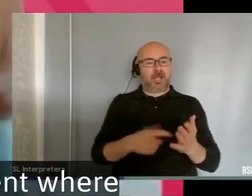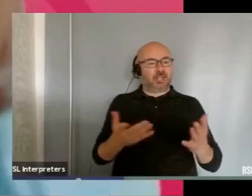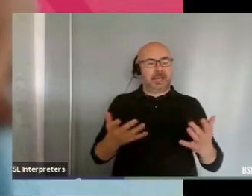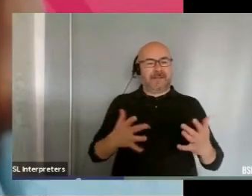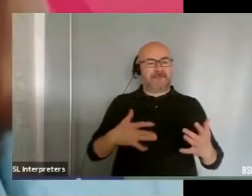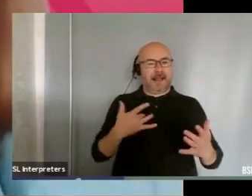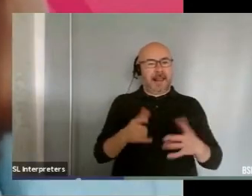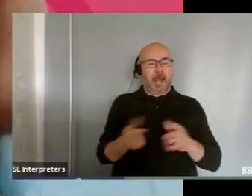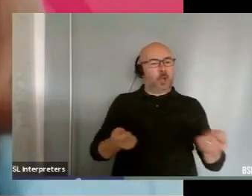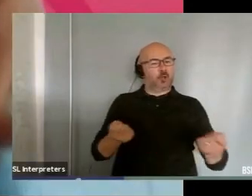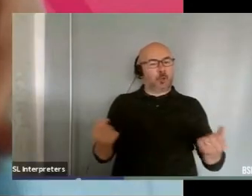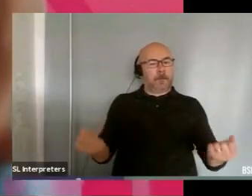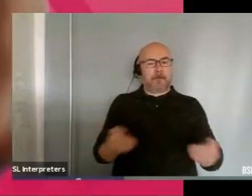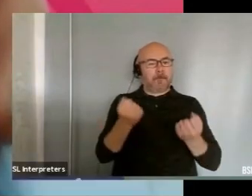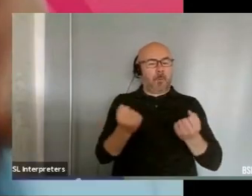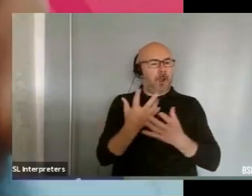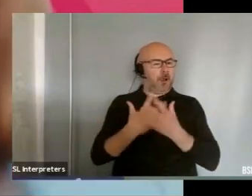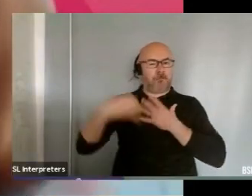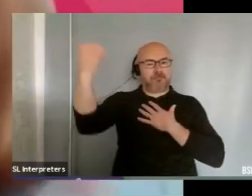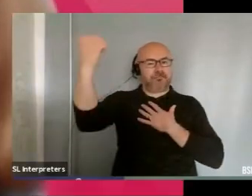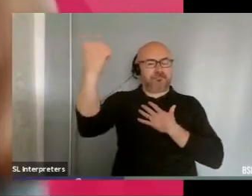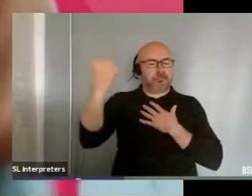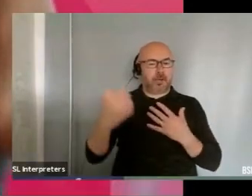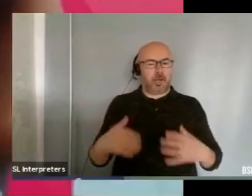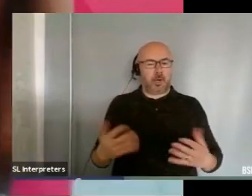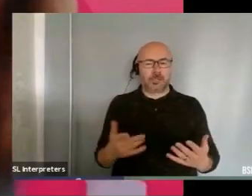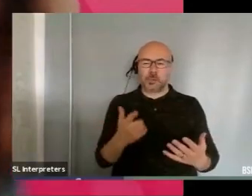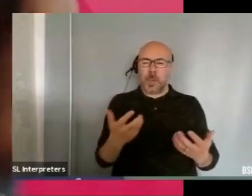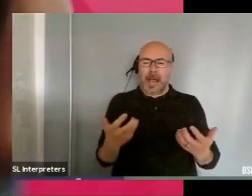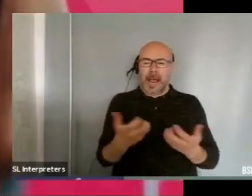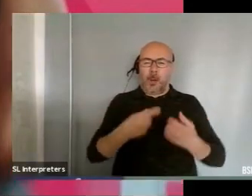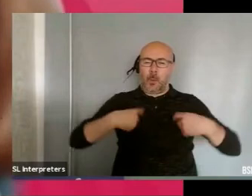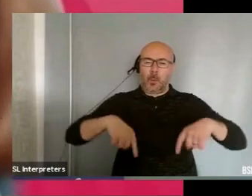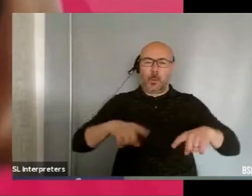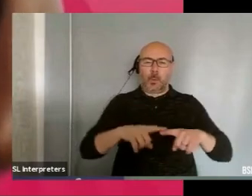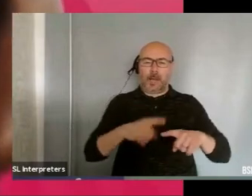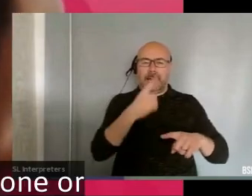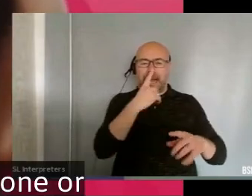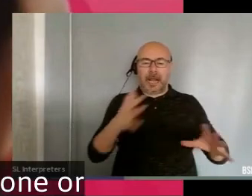her. So how do we spread this word, and how do we